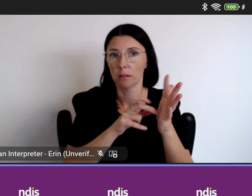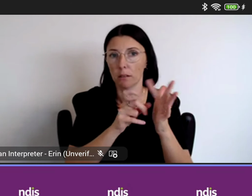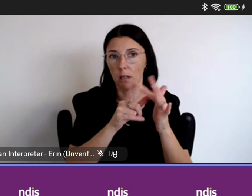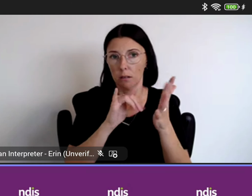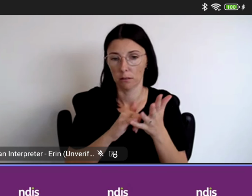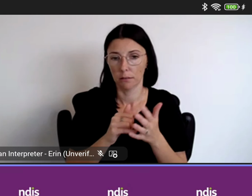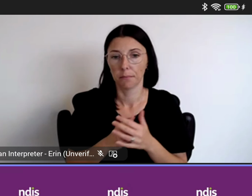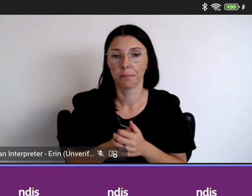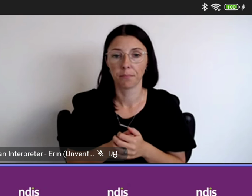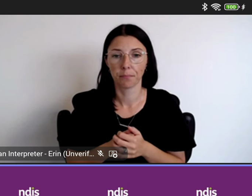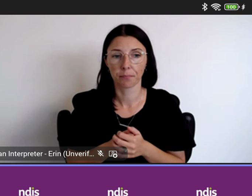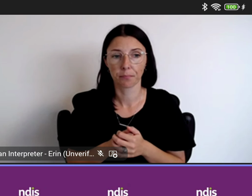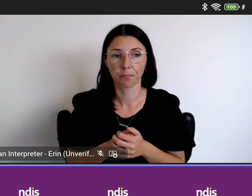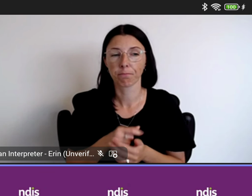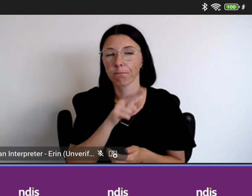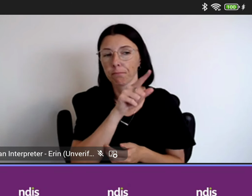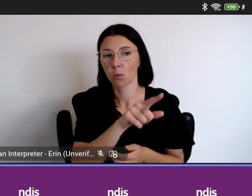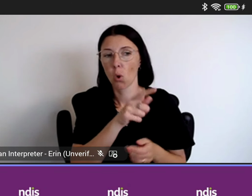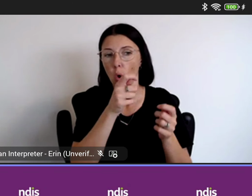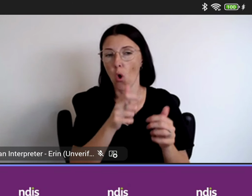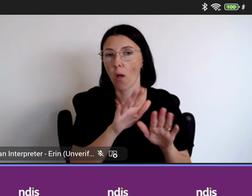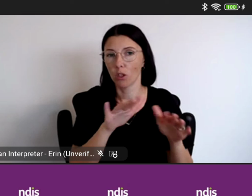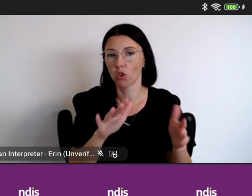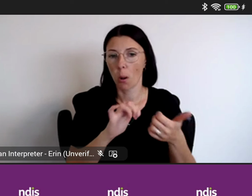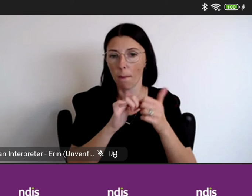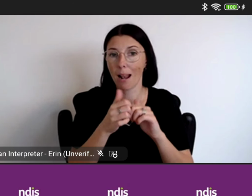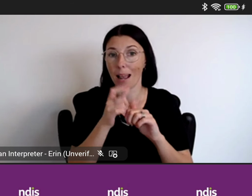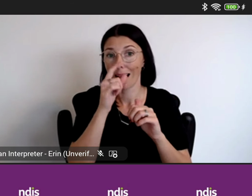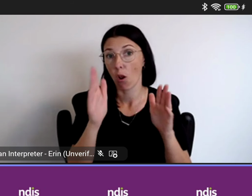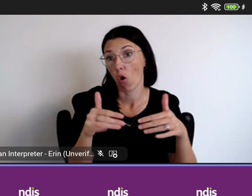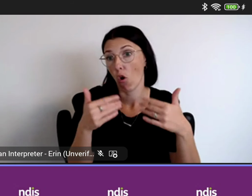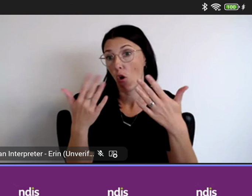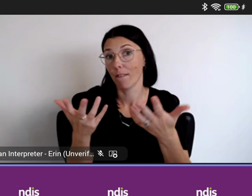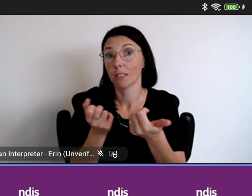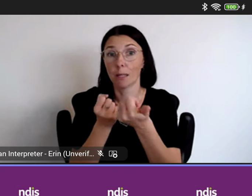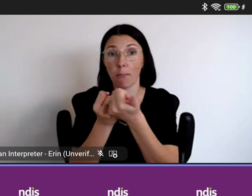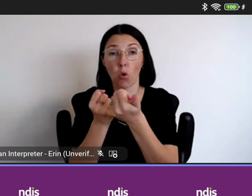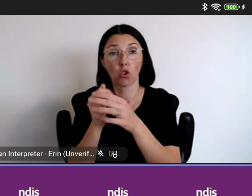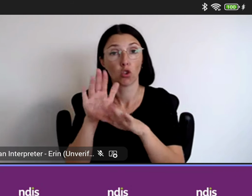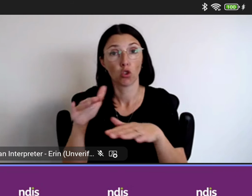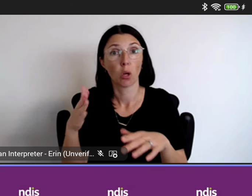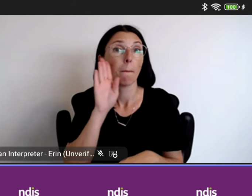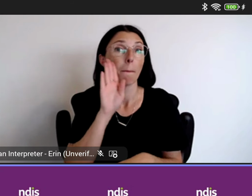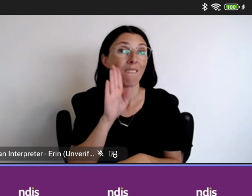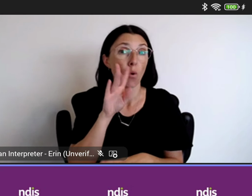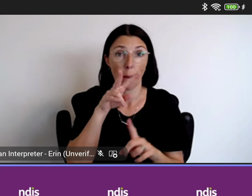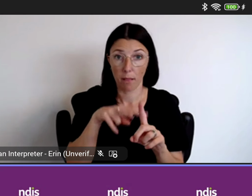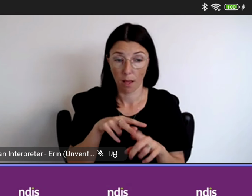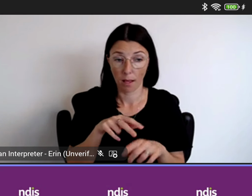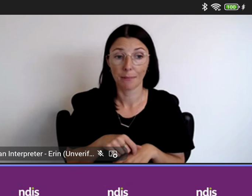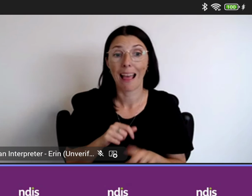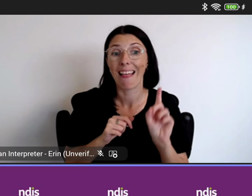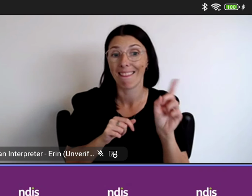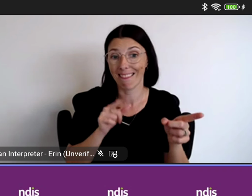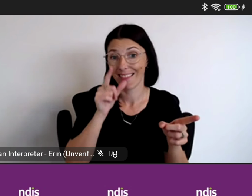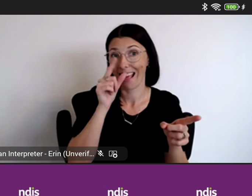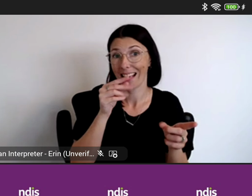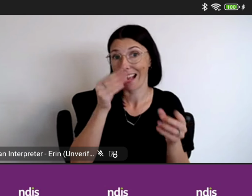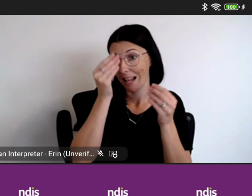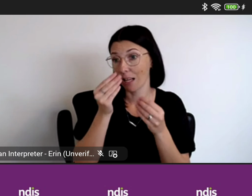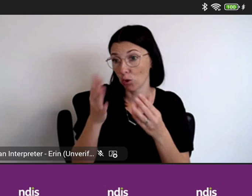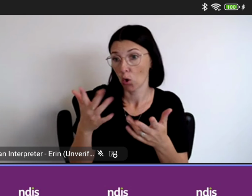They can offer supports to children before they apply and let families know if the NDIS is right for